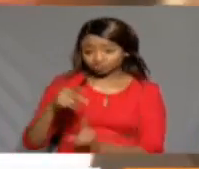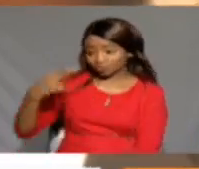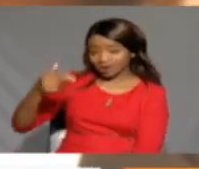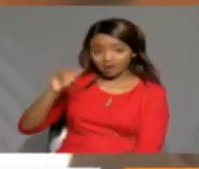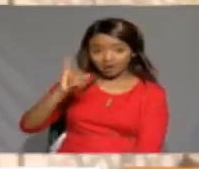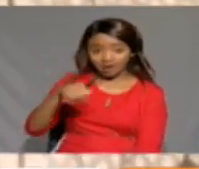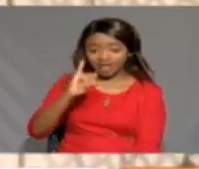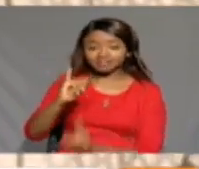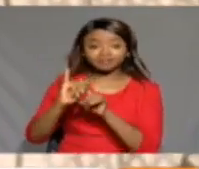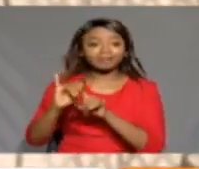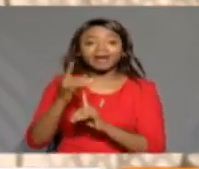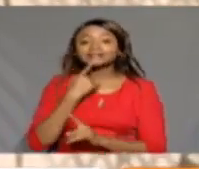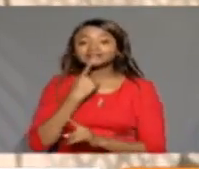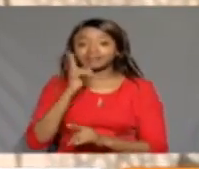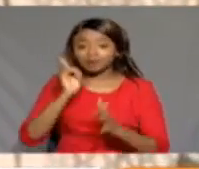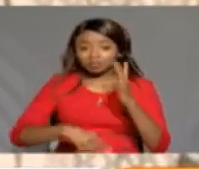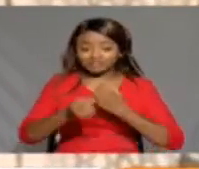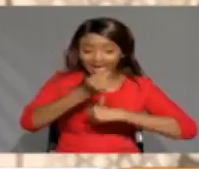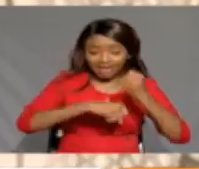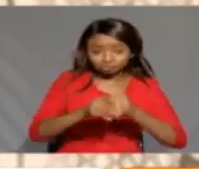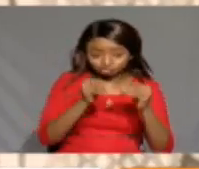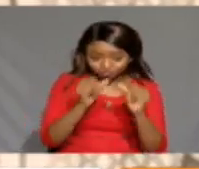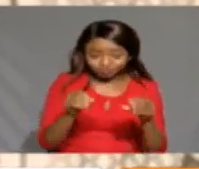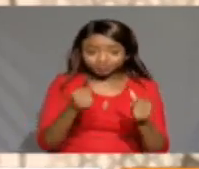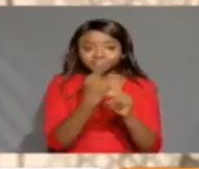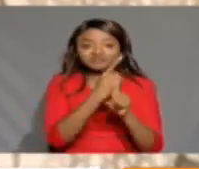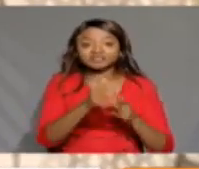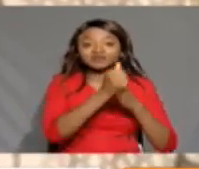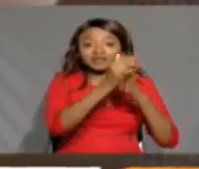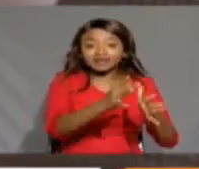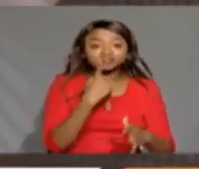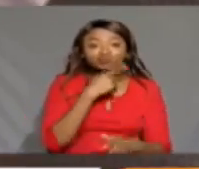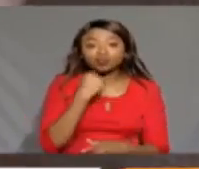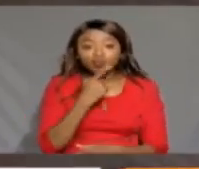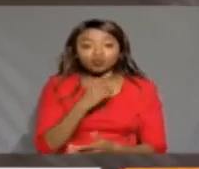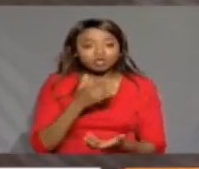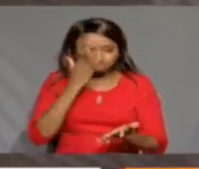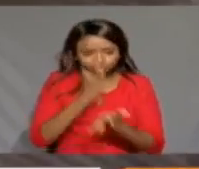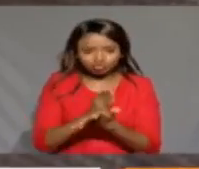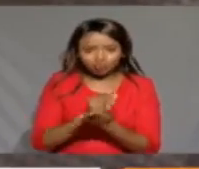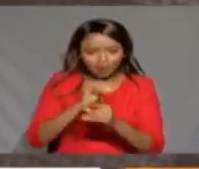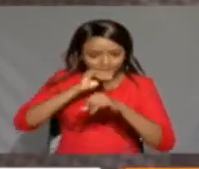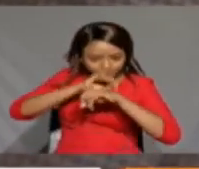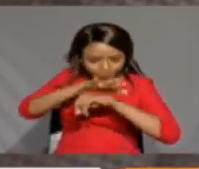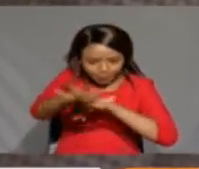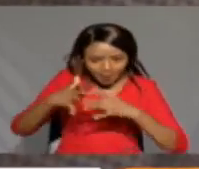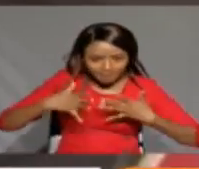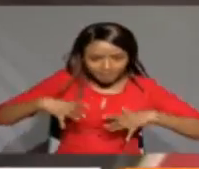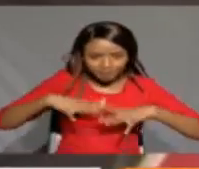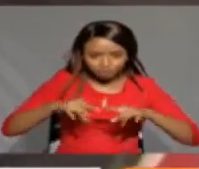take action against Kamba and Somali leaders alleged to be inciting people